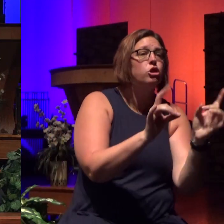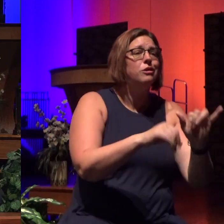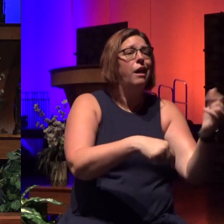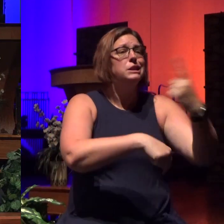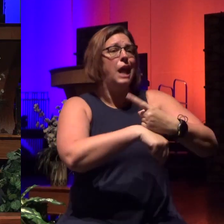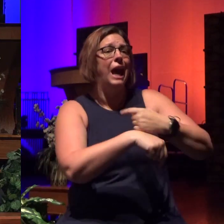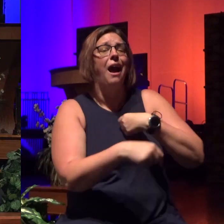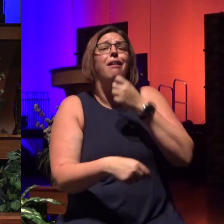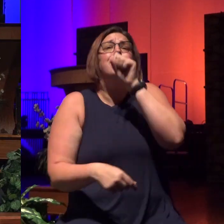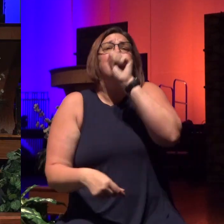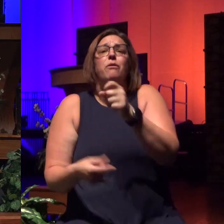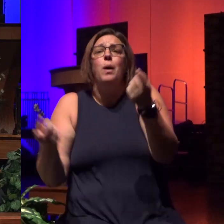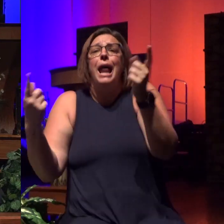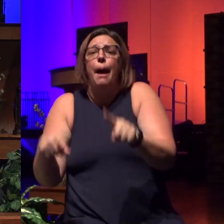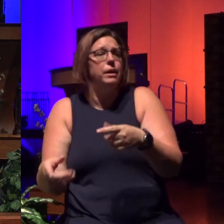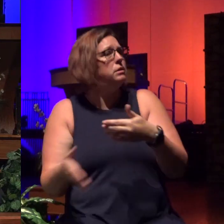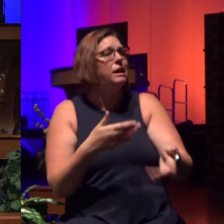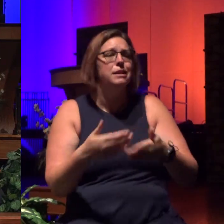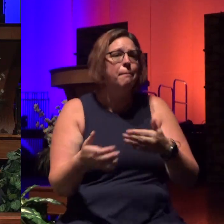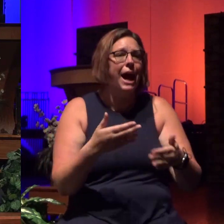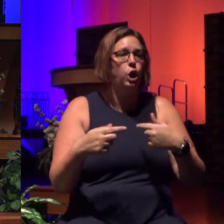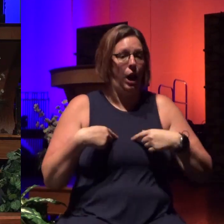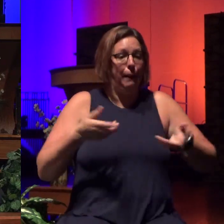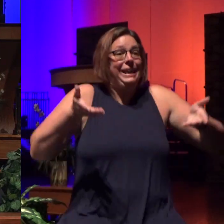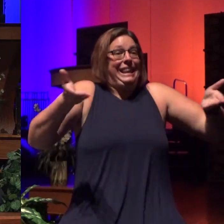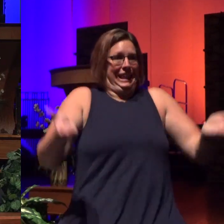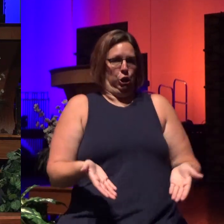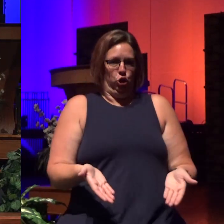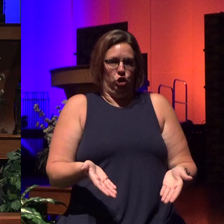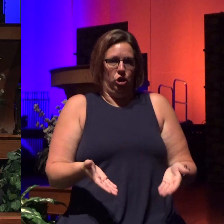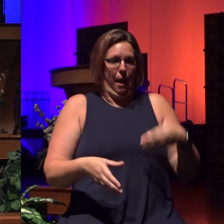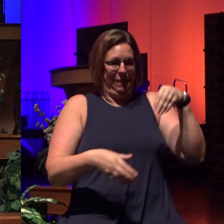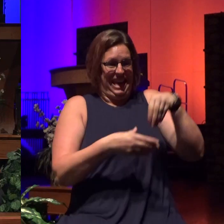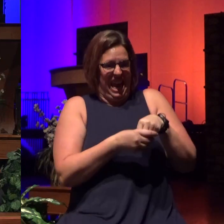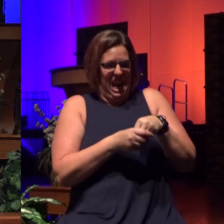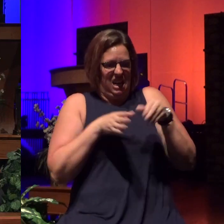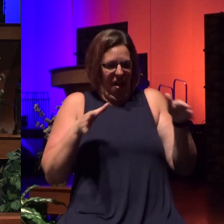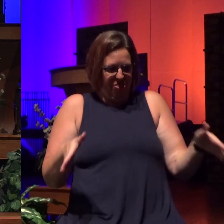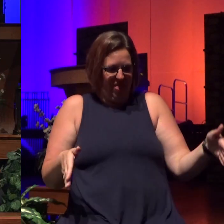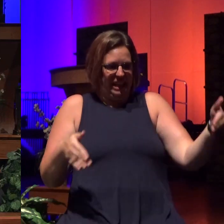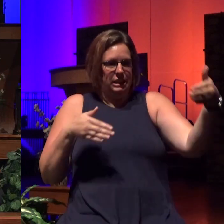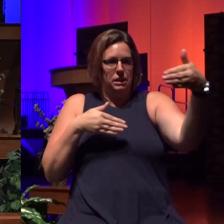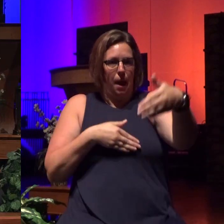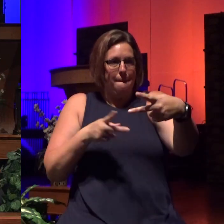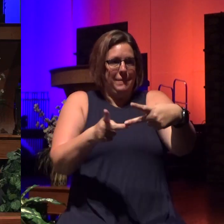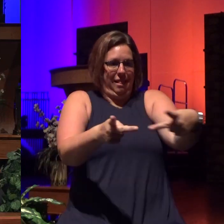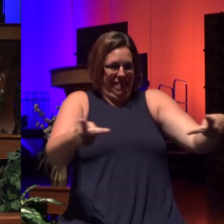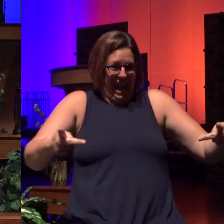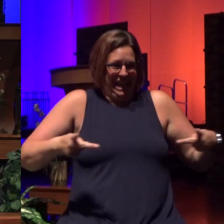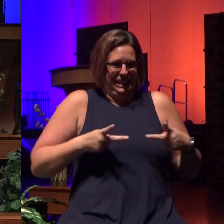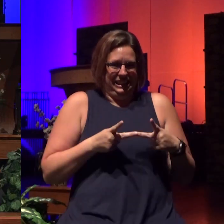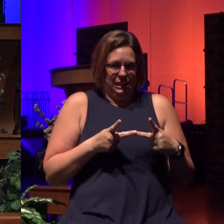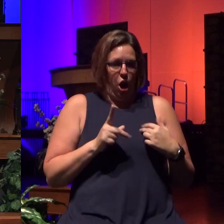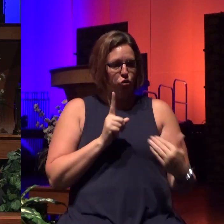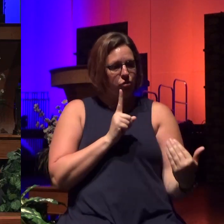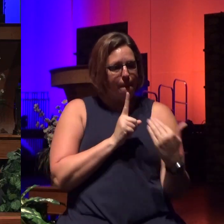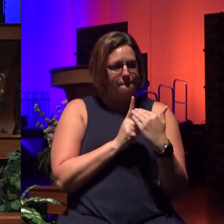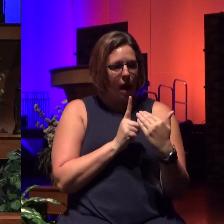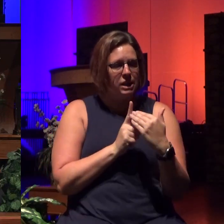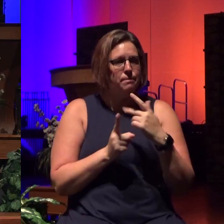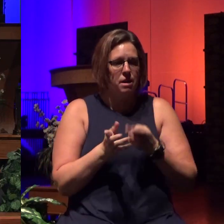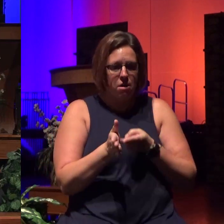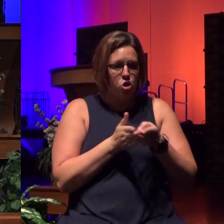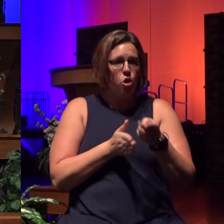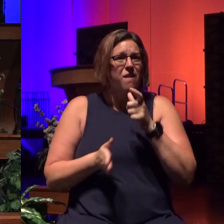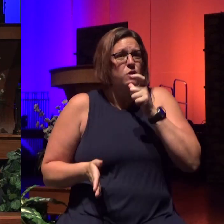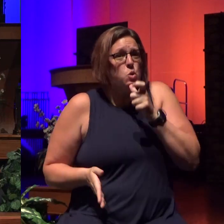happened. I've come here to be in this space that reminds me of the truth of who I